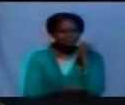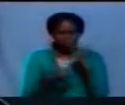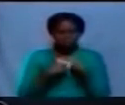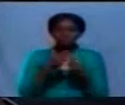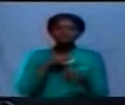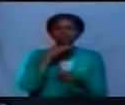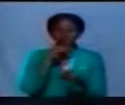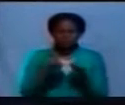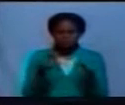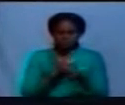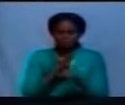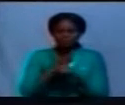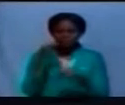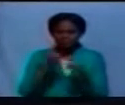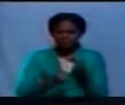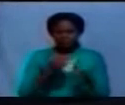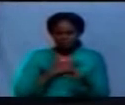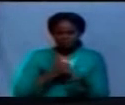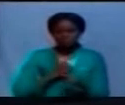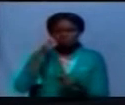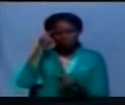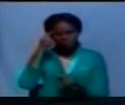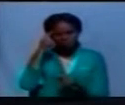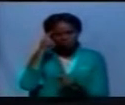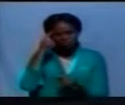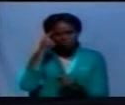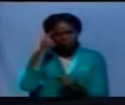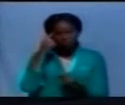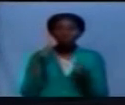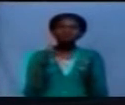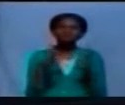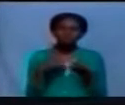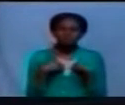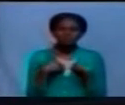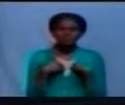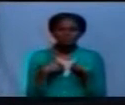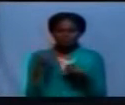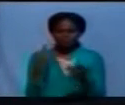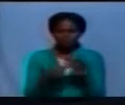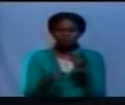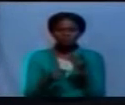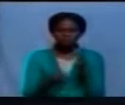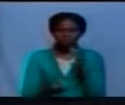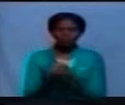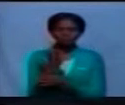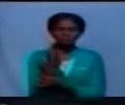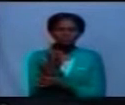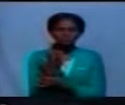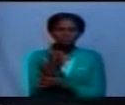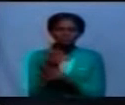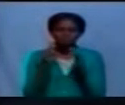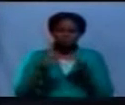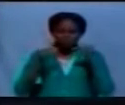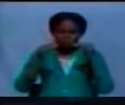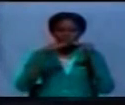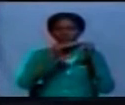serve. But beyond that, I think the market has embraced world technological advancement levels